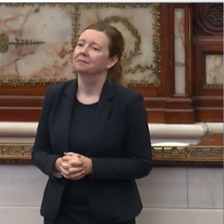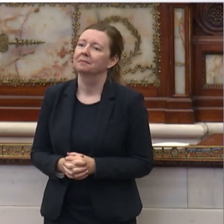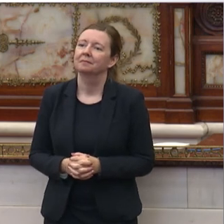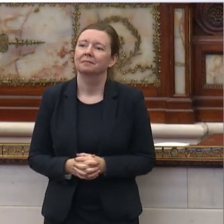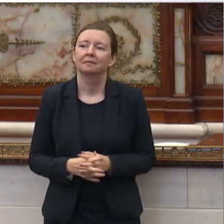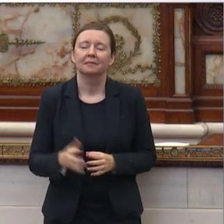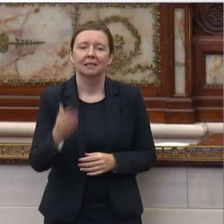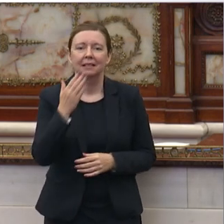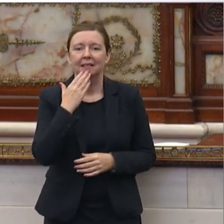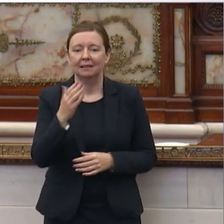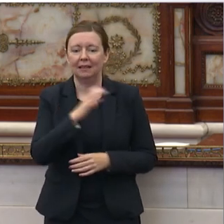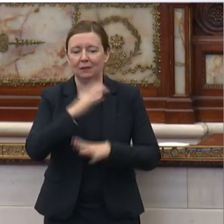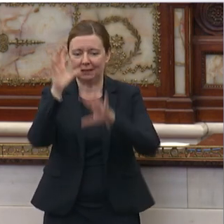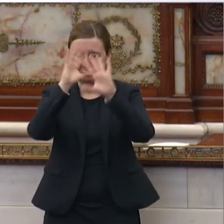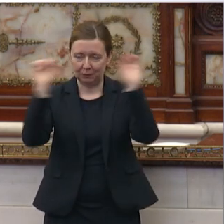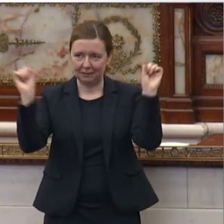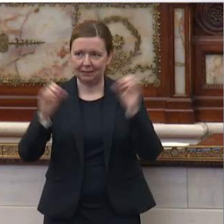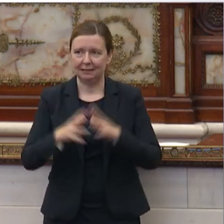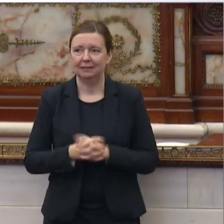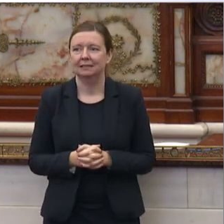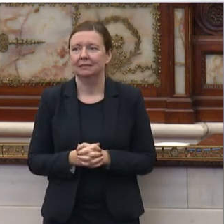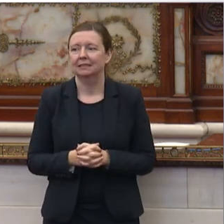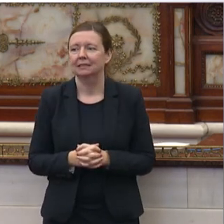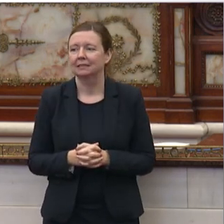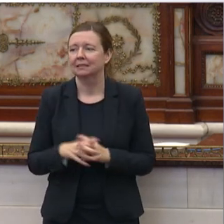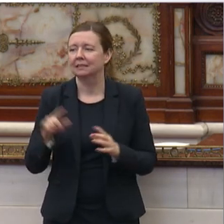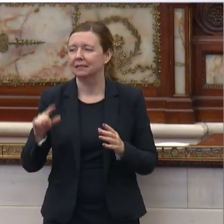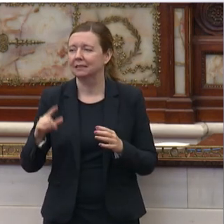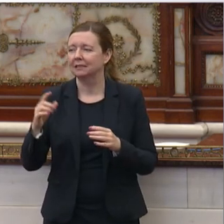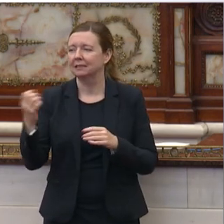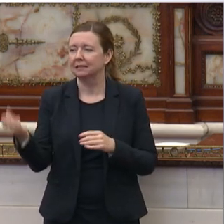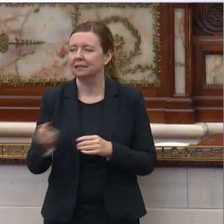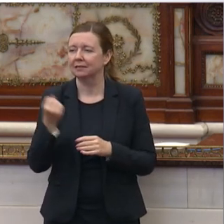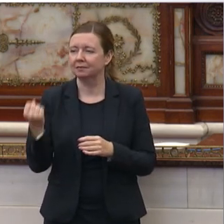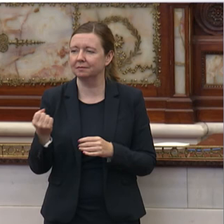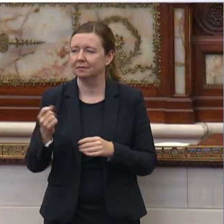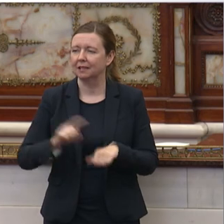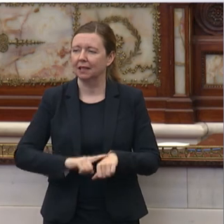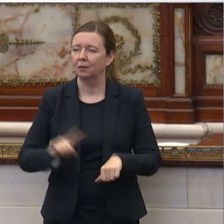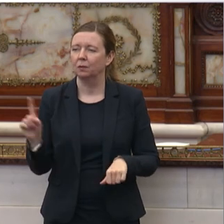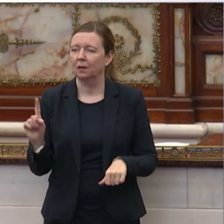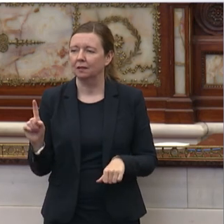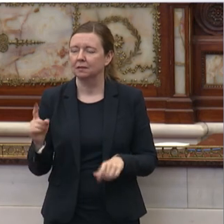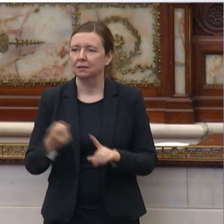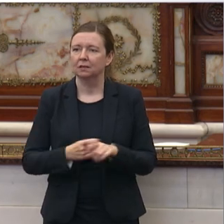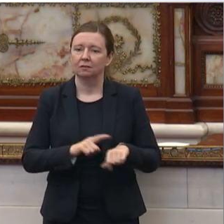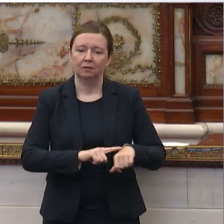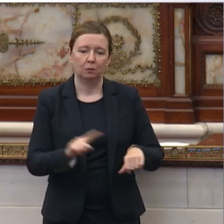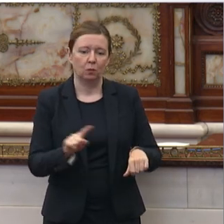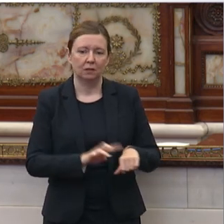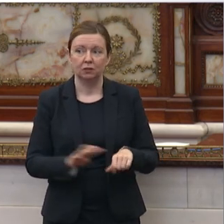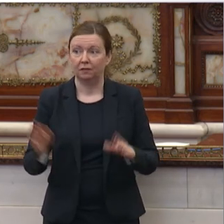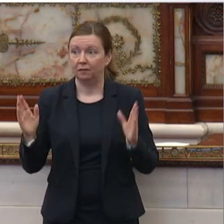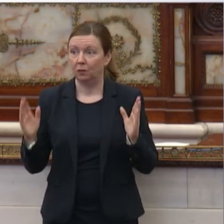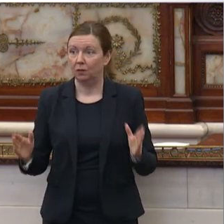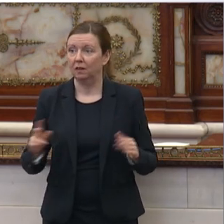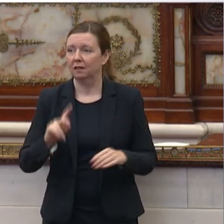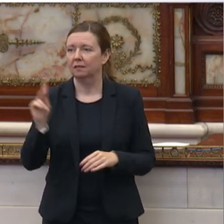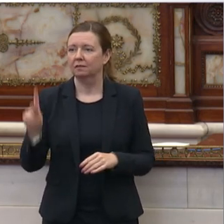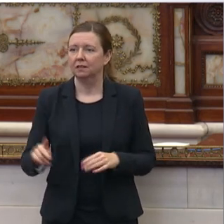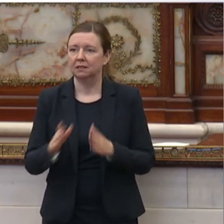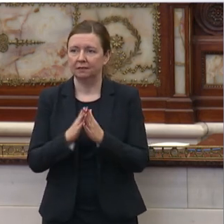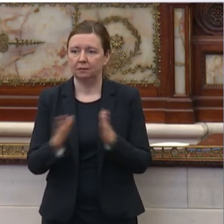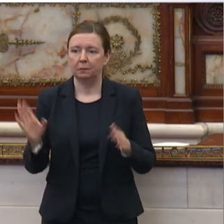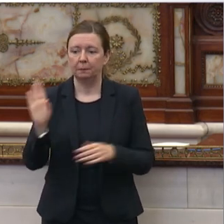Thank you, Council President. This Saturday at 1 p.m. from 1 to 4, the Philadelphia Public